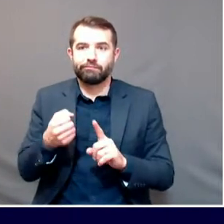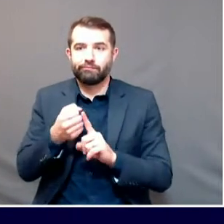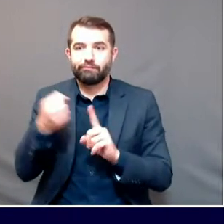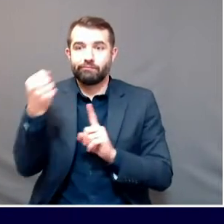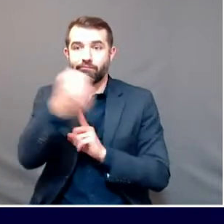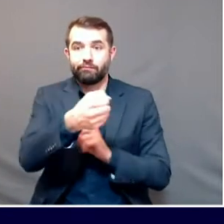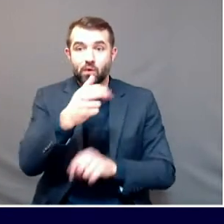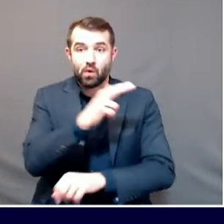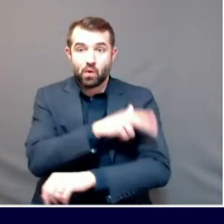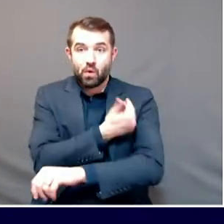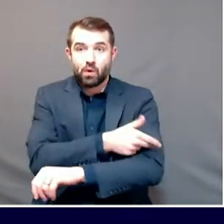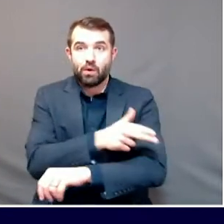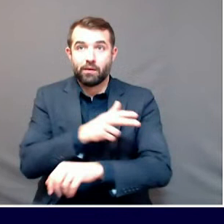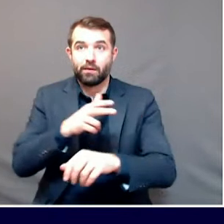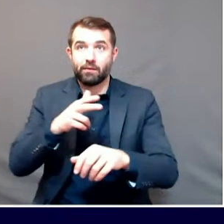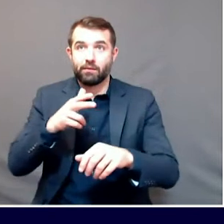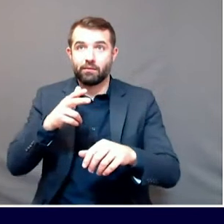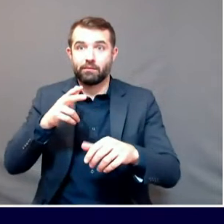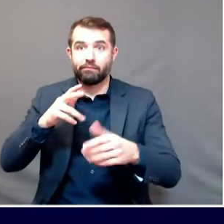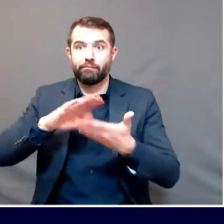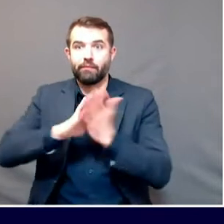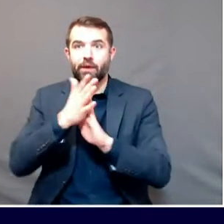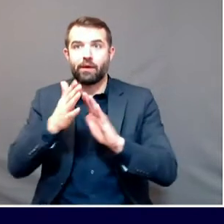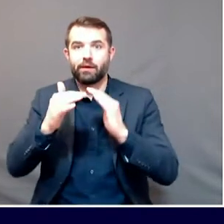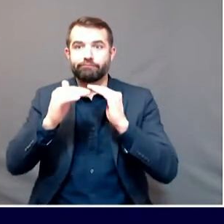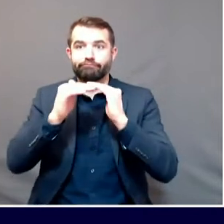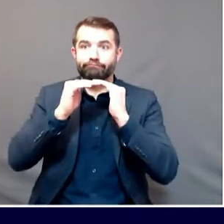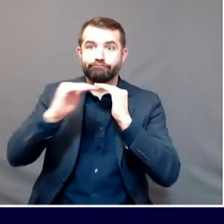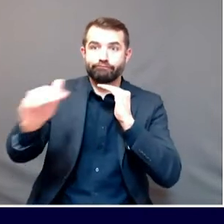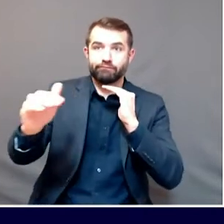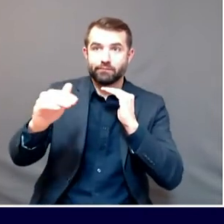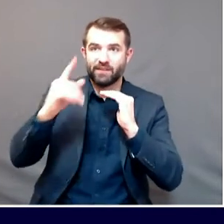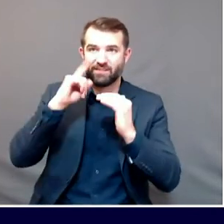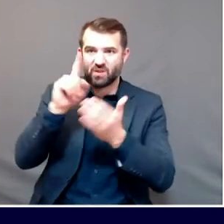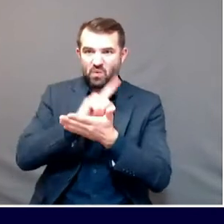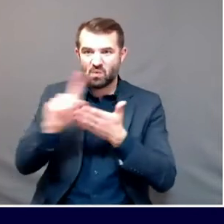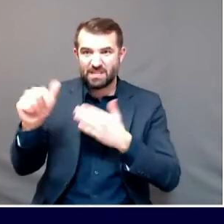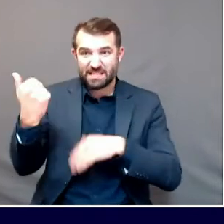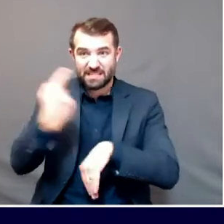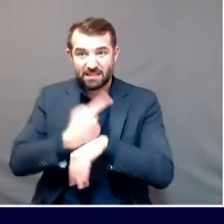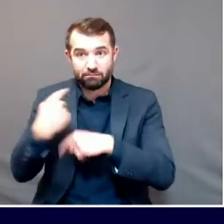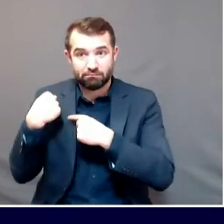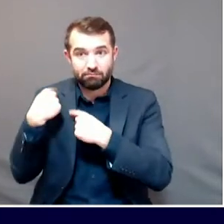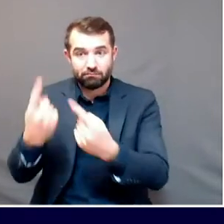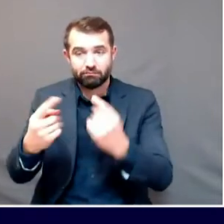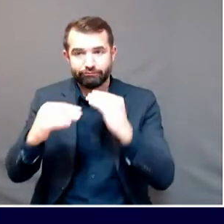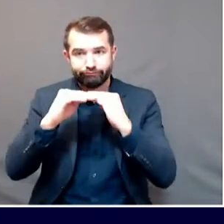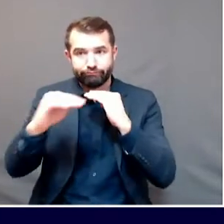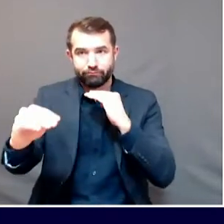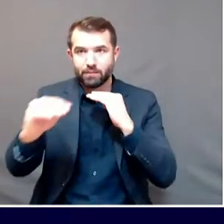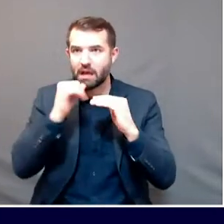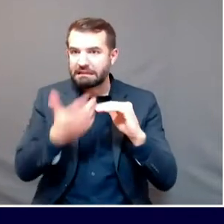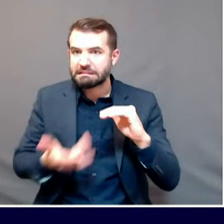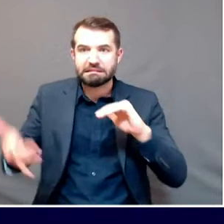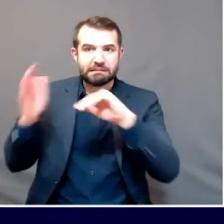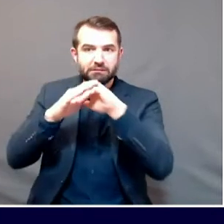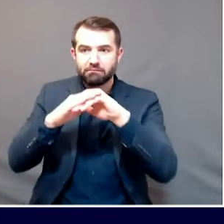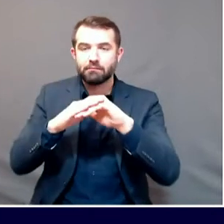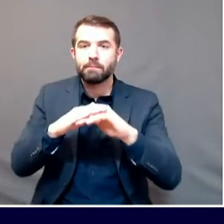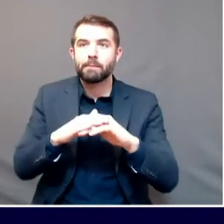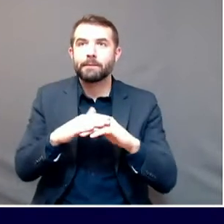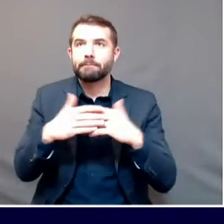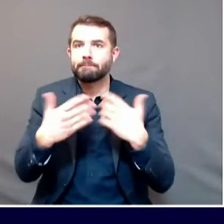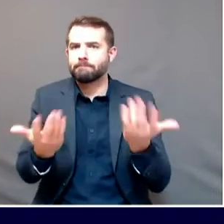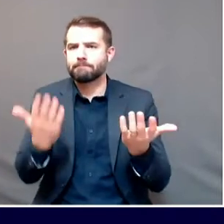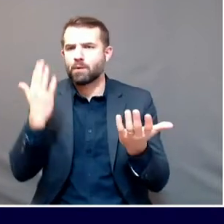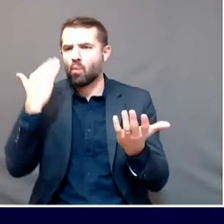the past week or 10 days or so. And do you have any indication of why